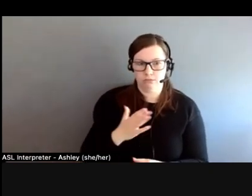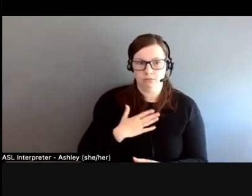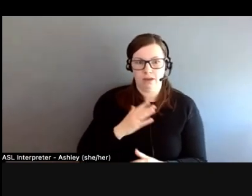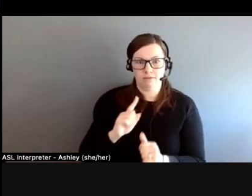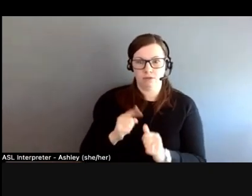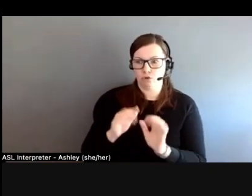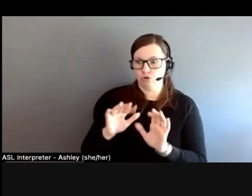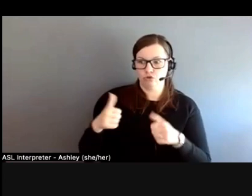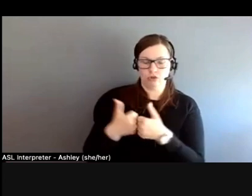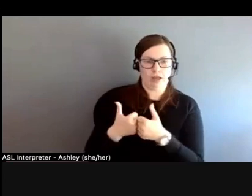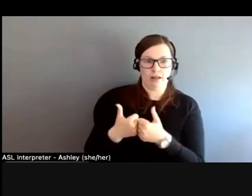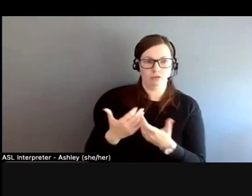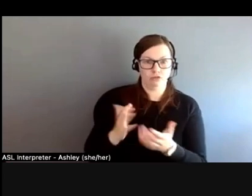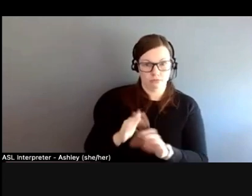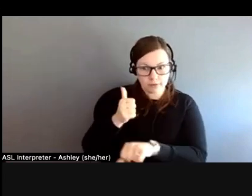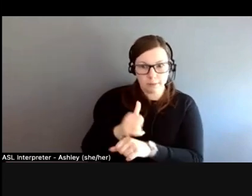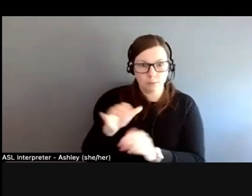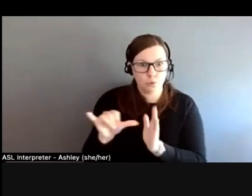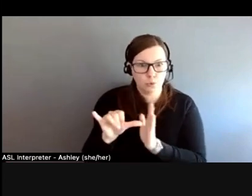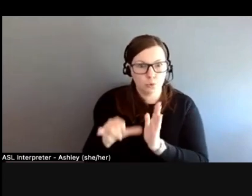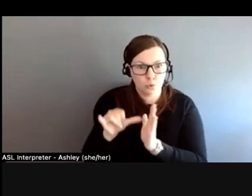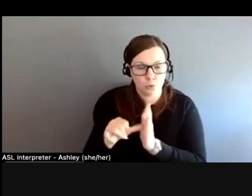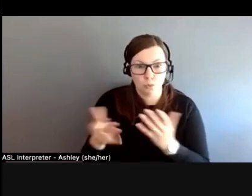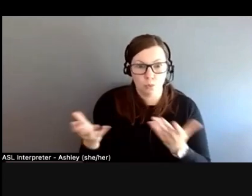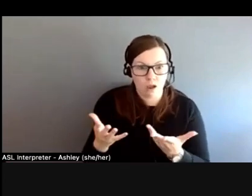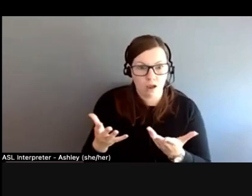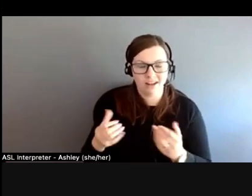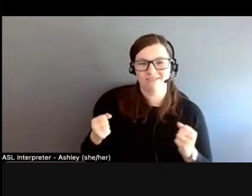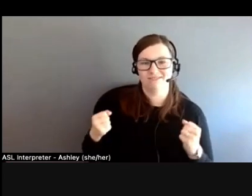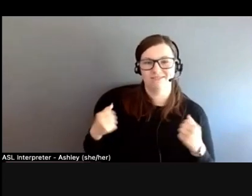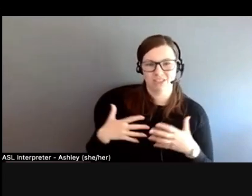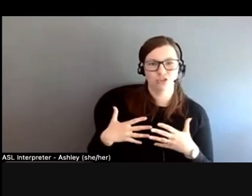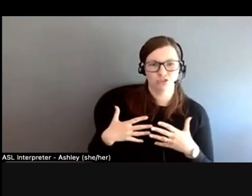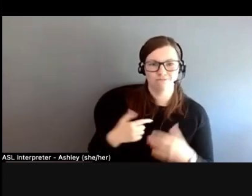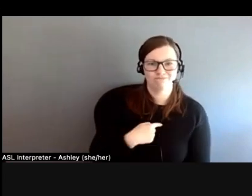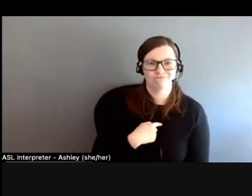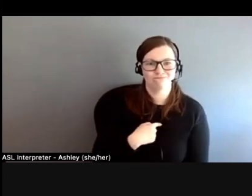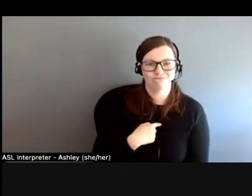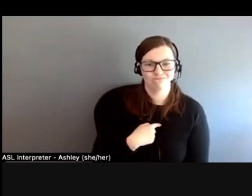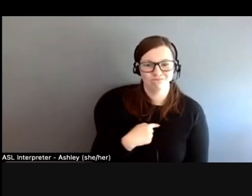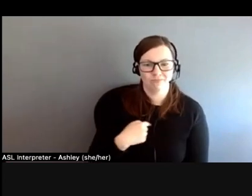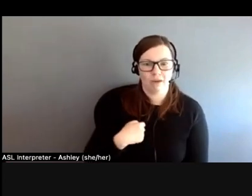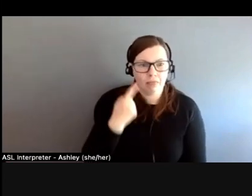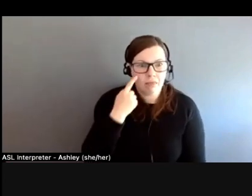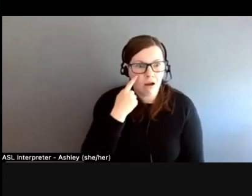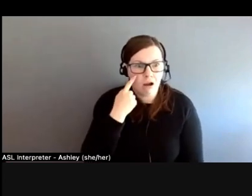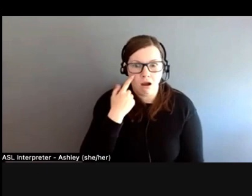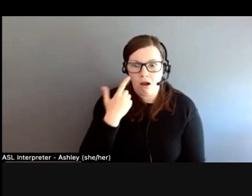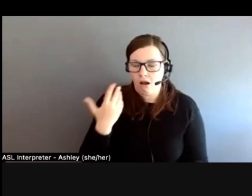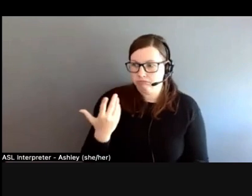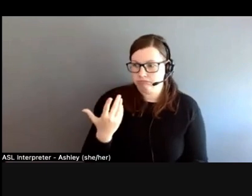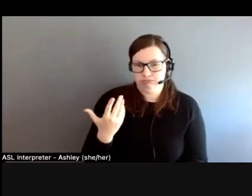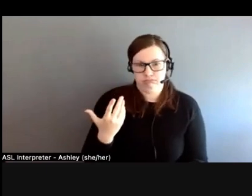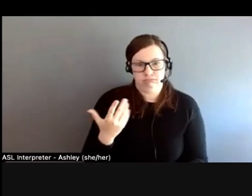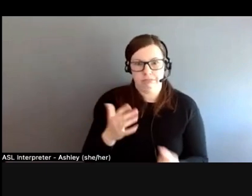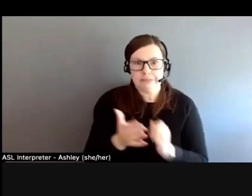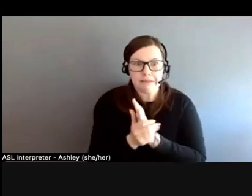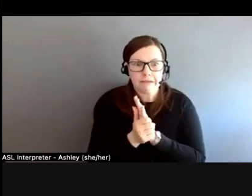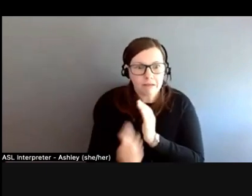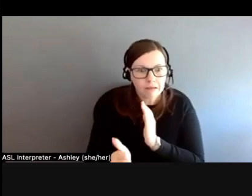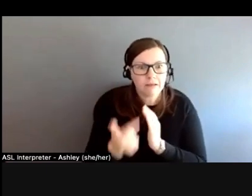I did not think I have the digital skills. I did not know anything about creating a YouTube